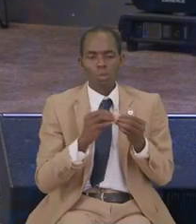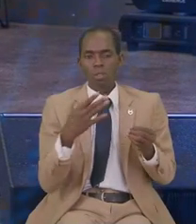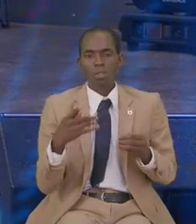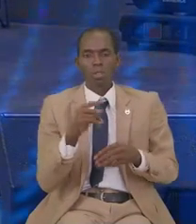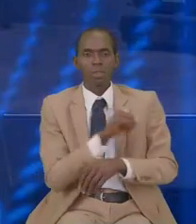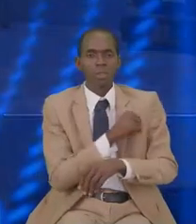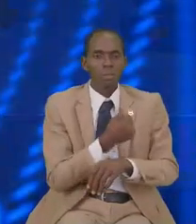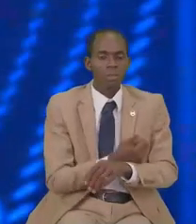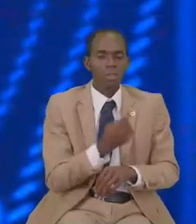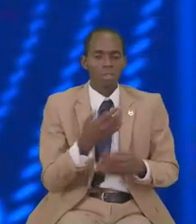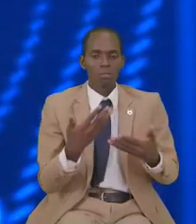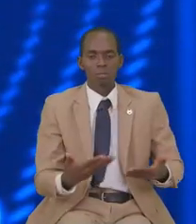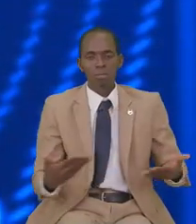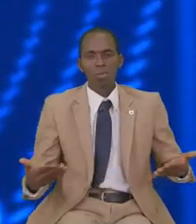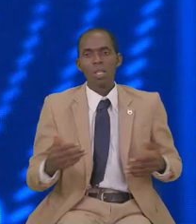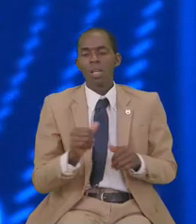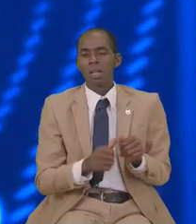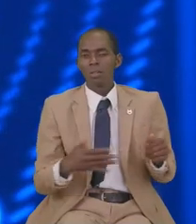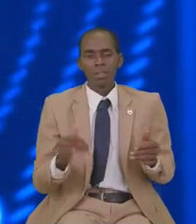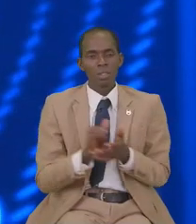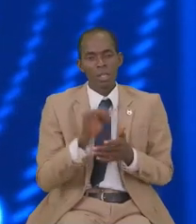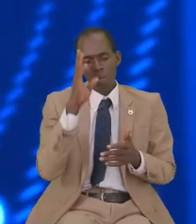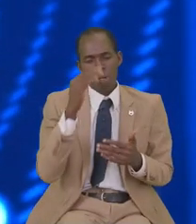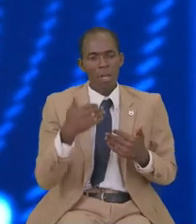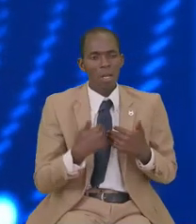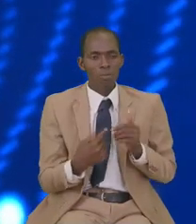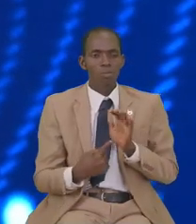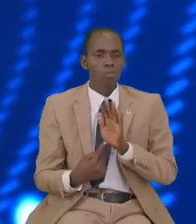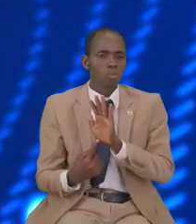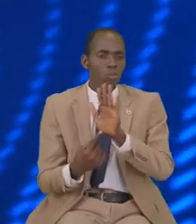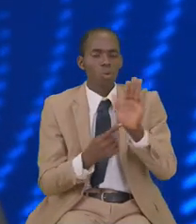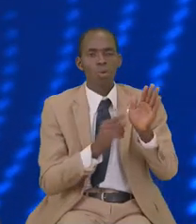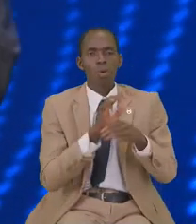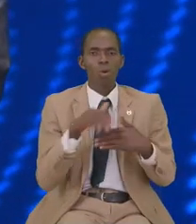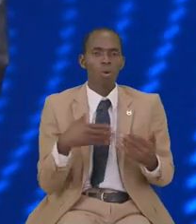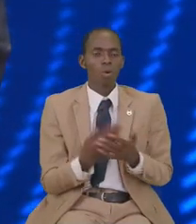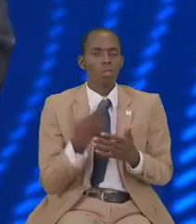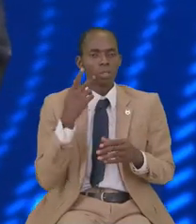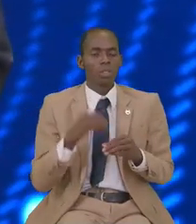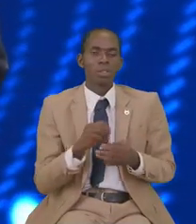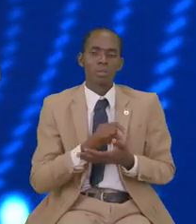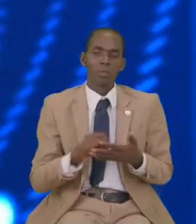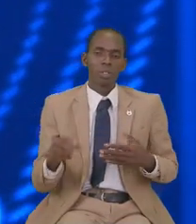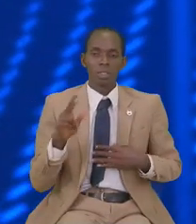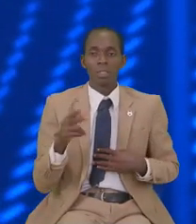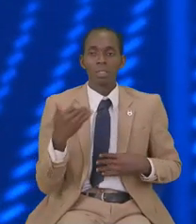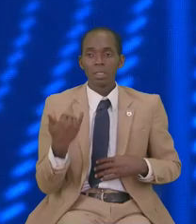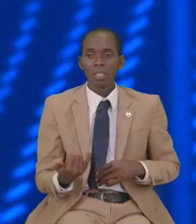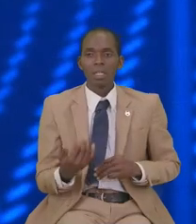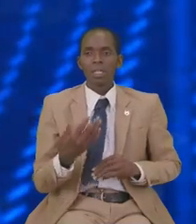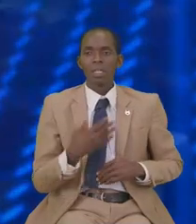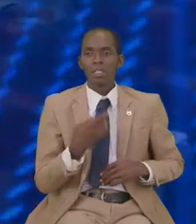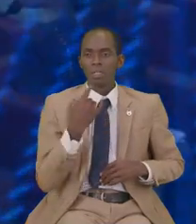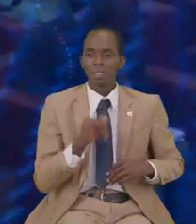the substance he had, everything he had, he showed them everything. Look at verse 3 now. In verse 3 it says,